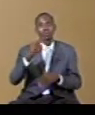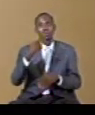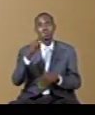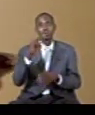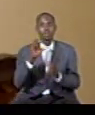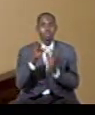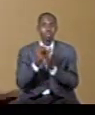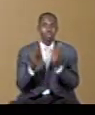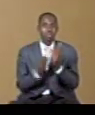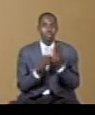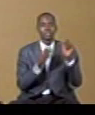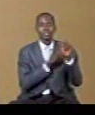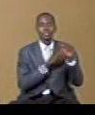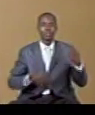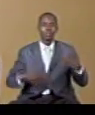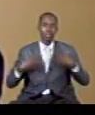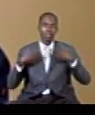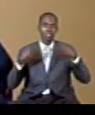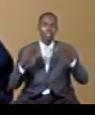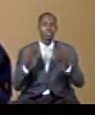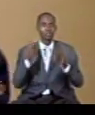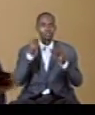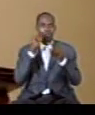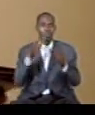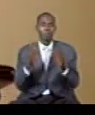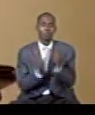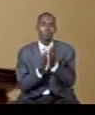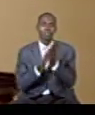the Lord healed me. Praise the Lord.